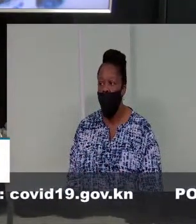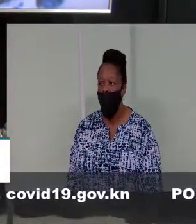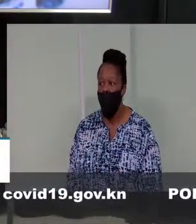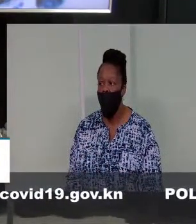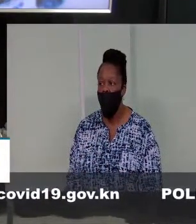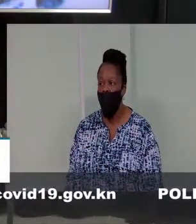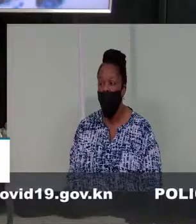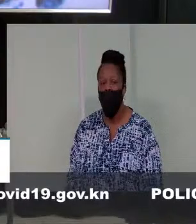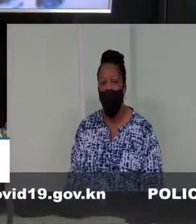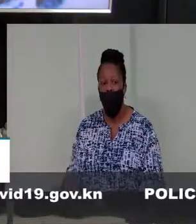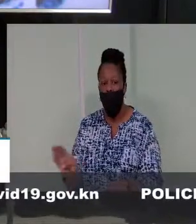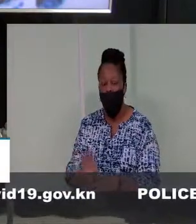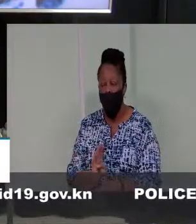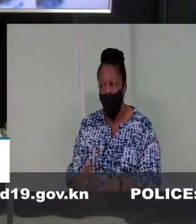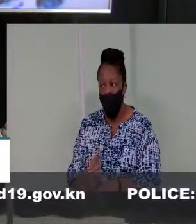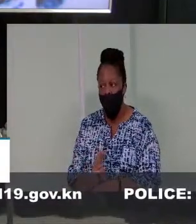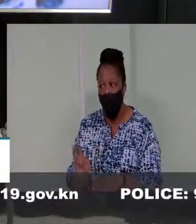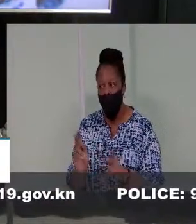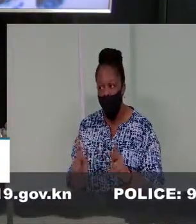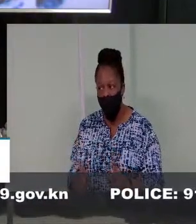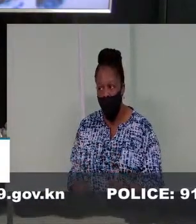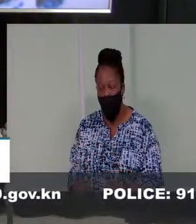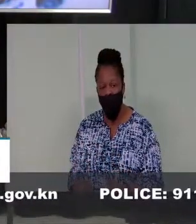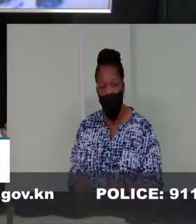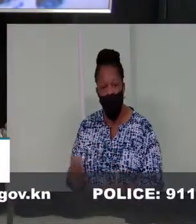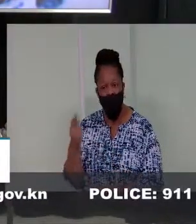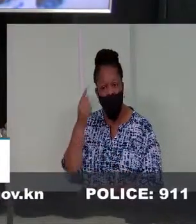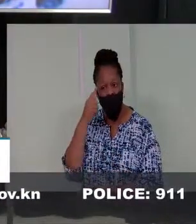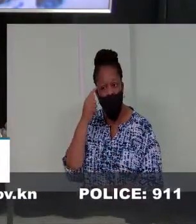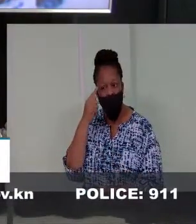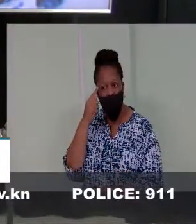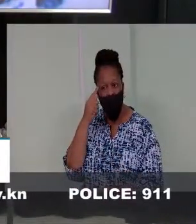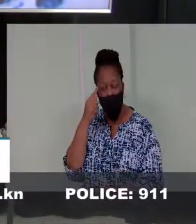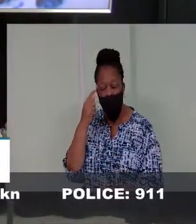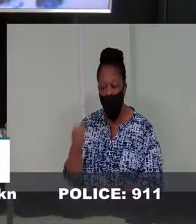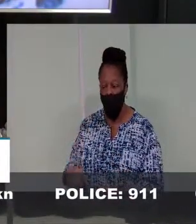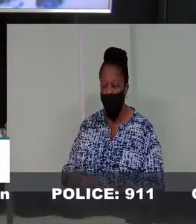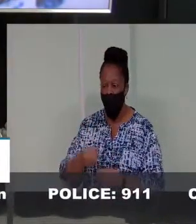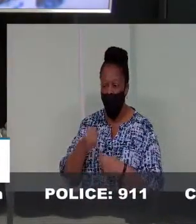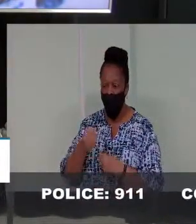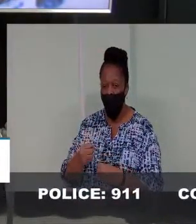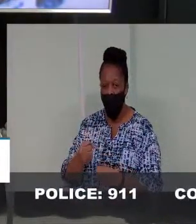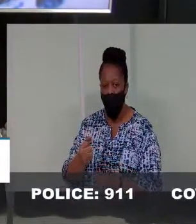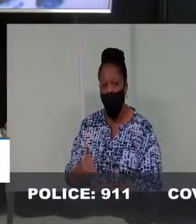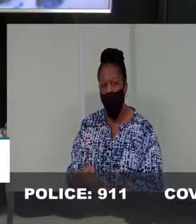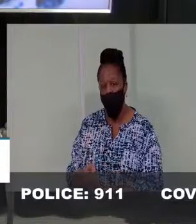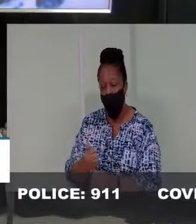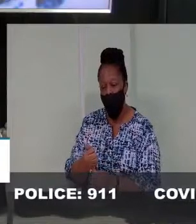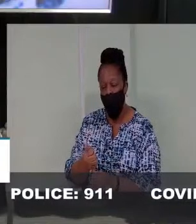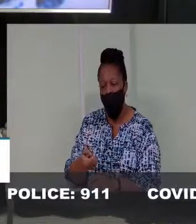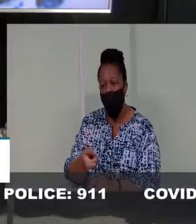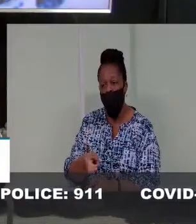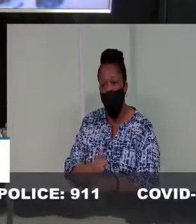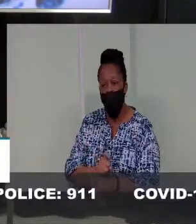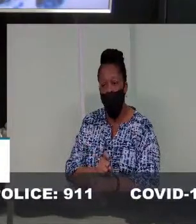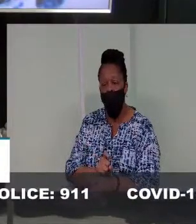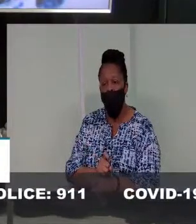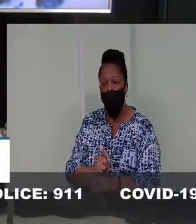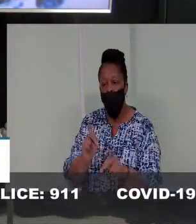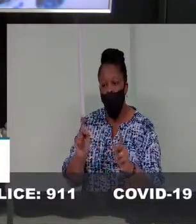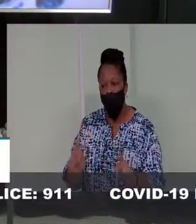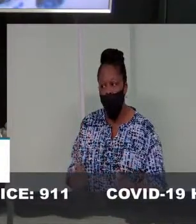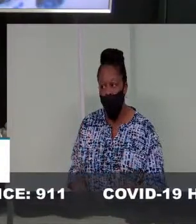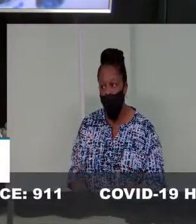The business sector requires strong support from the public sector